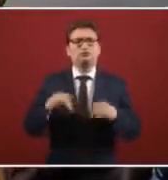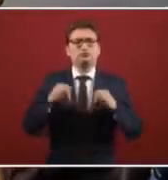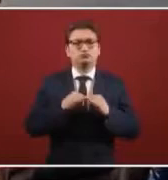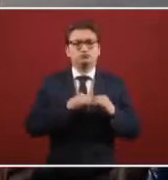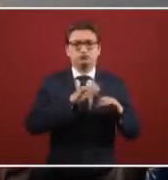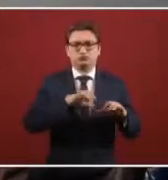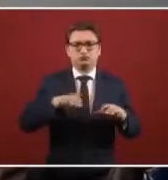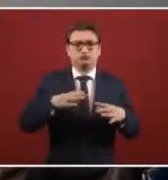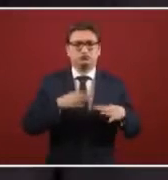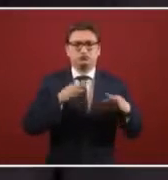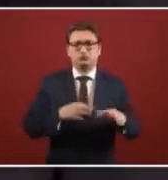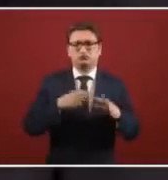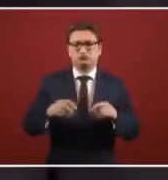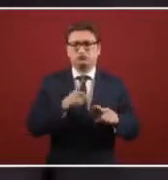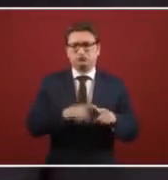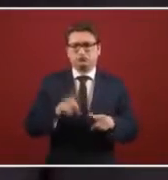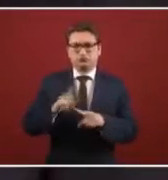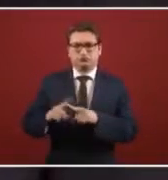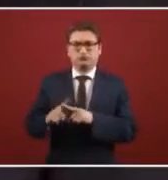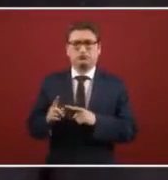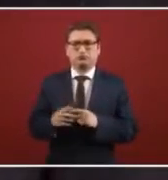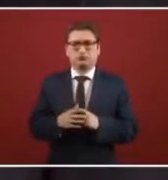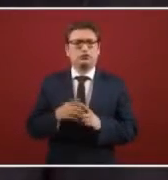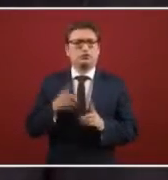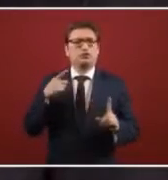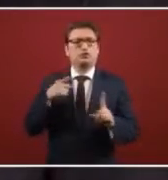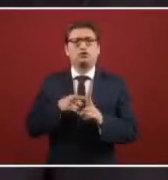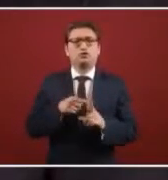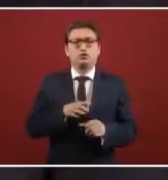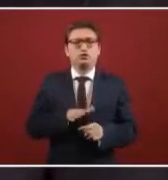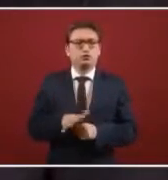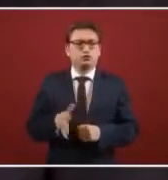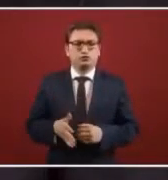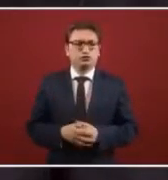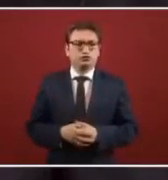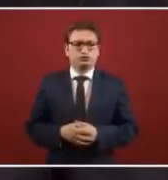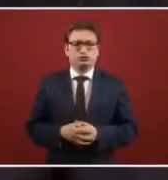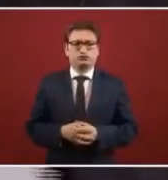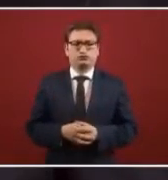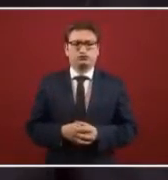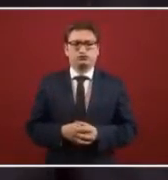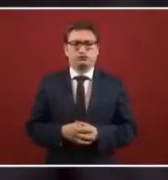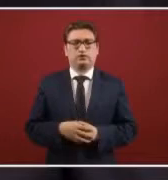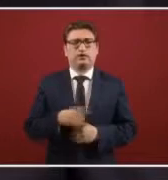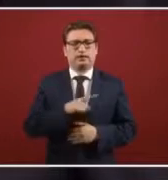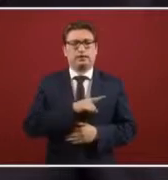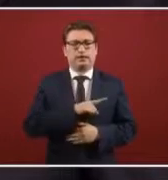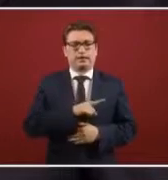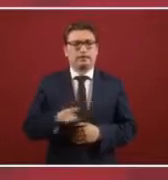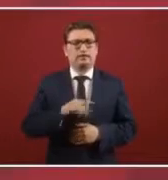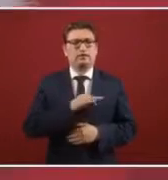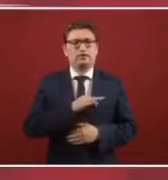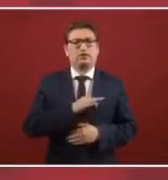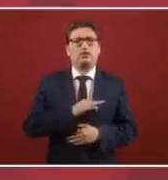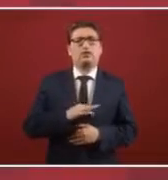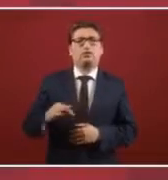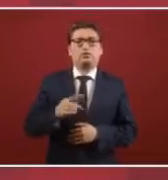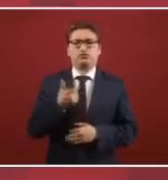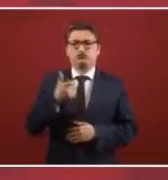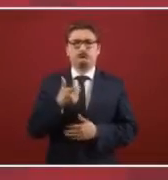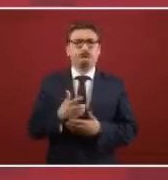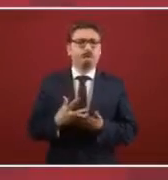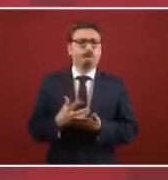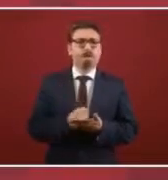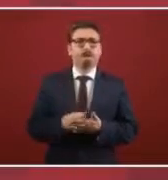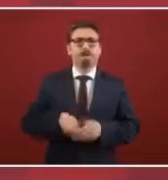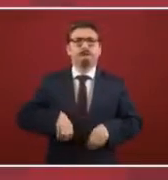vehicle a modo that was que les to permitía that permitted them saquear to